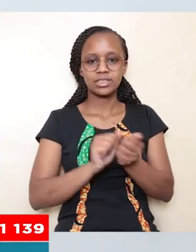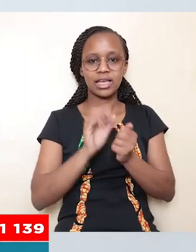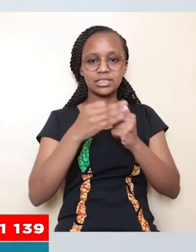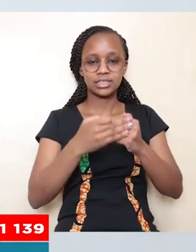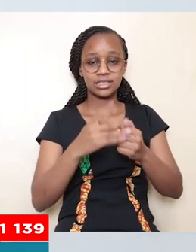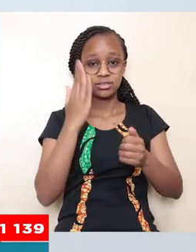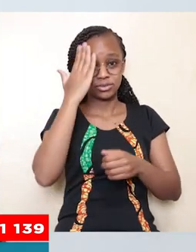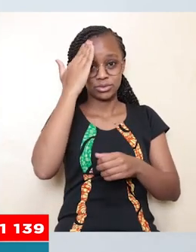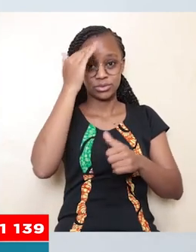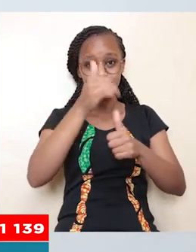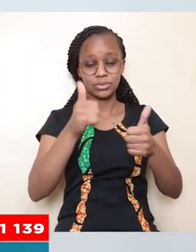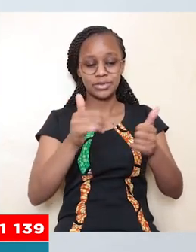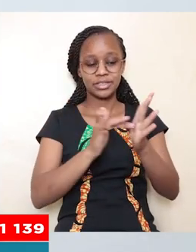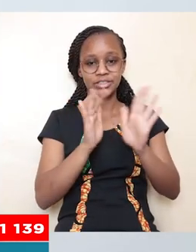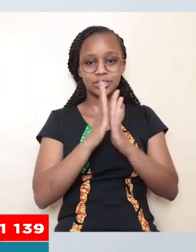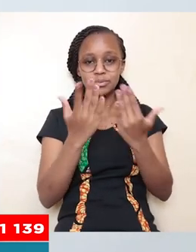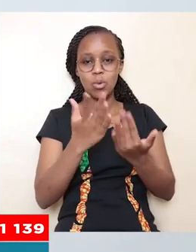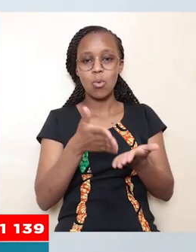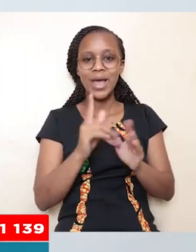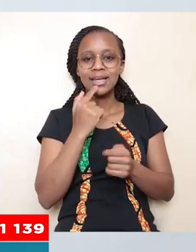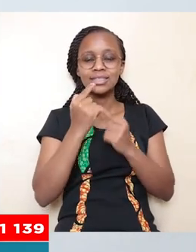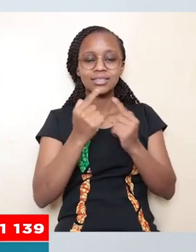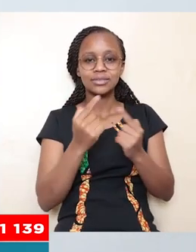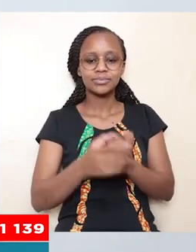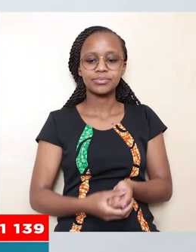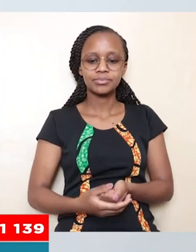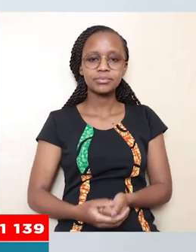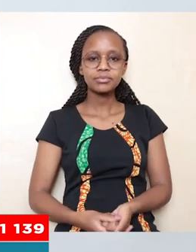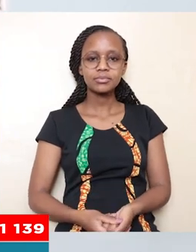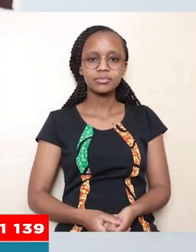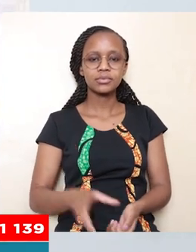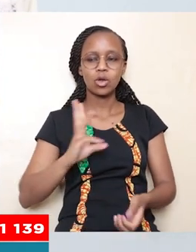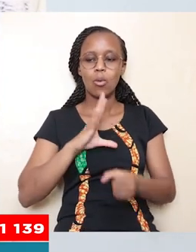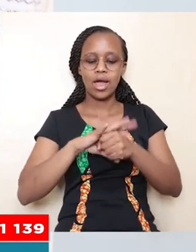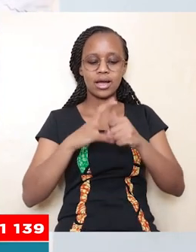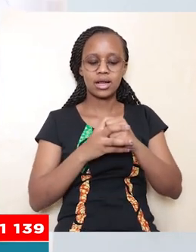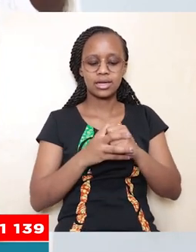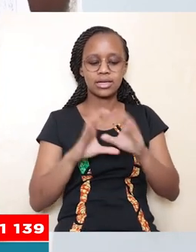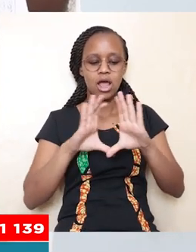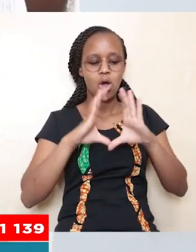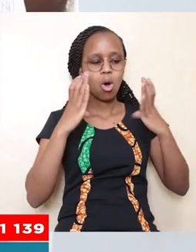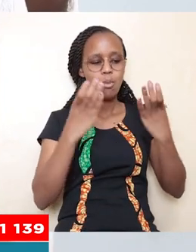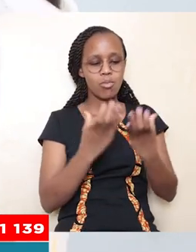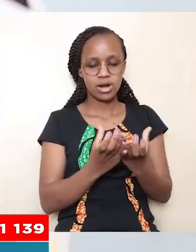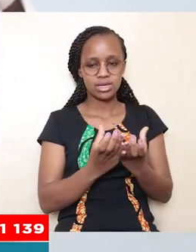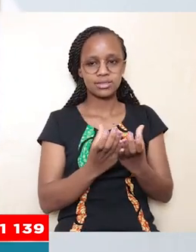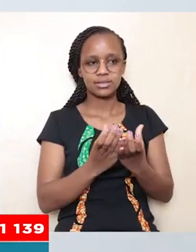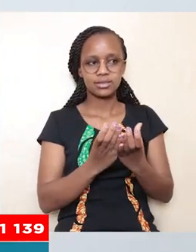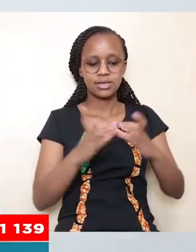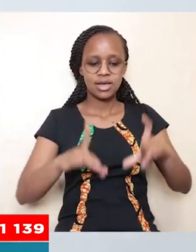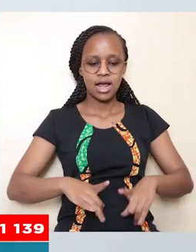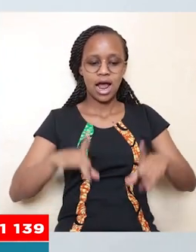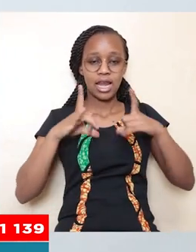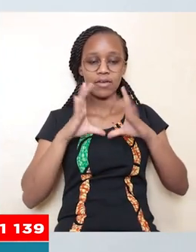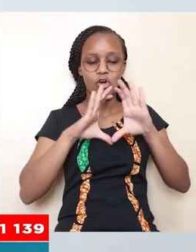know, biblically speaking, we are created by a community to live in